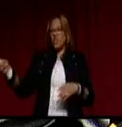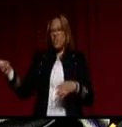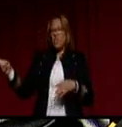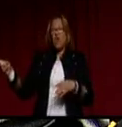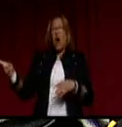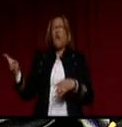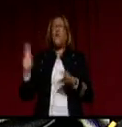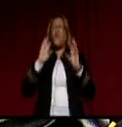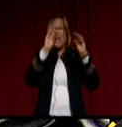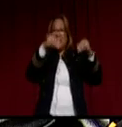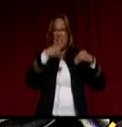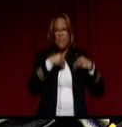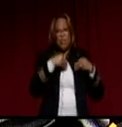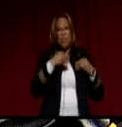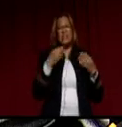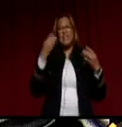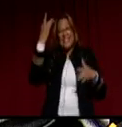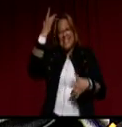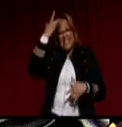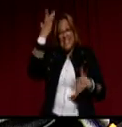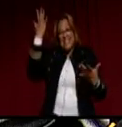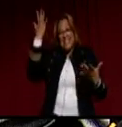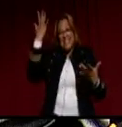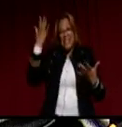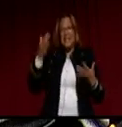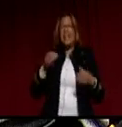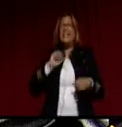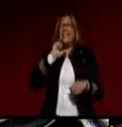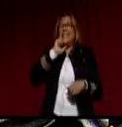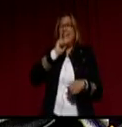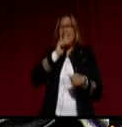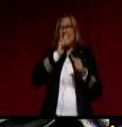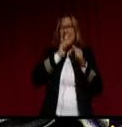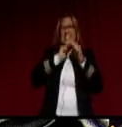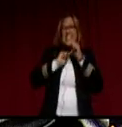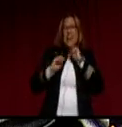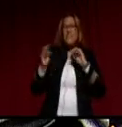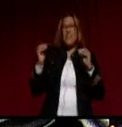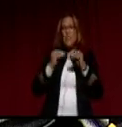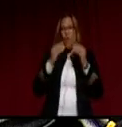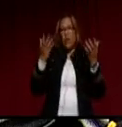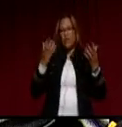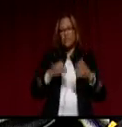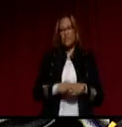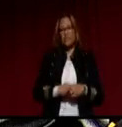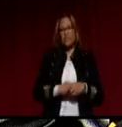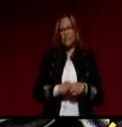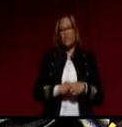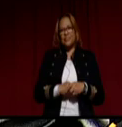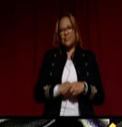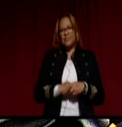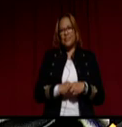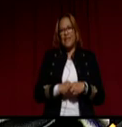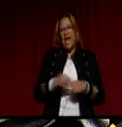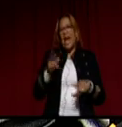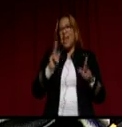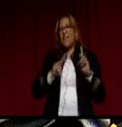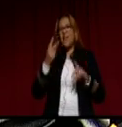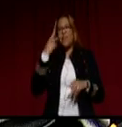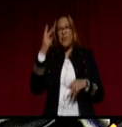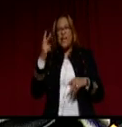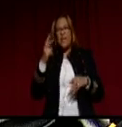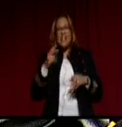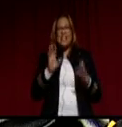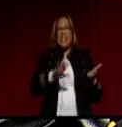vulnerable to this, those are the people that will suffer the greatest consequences of this. Mm-hmm. So the people that we see who are